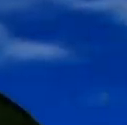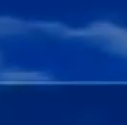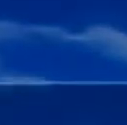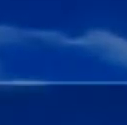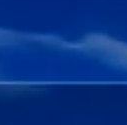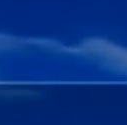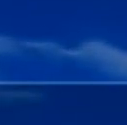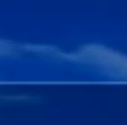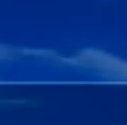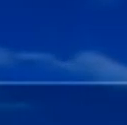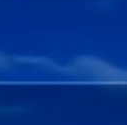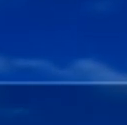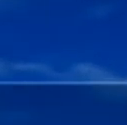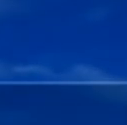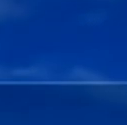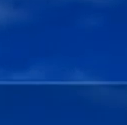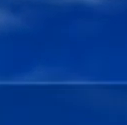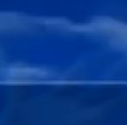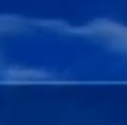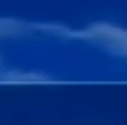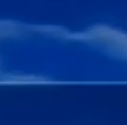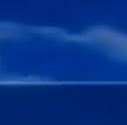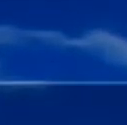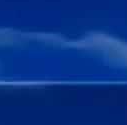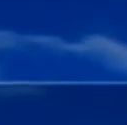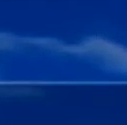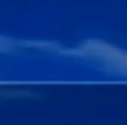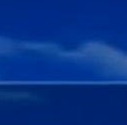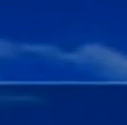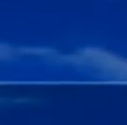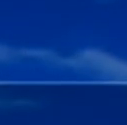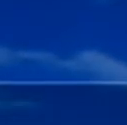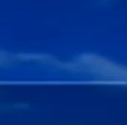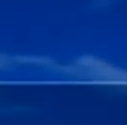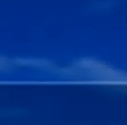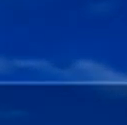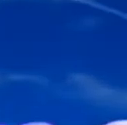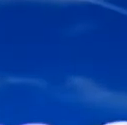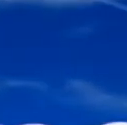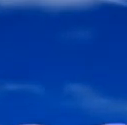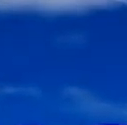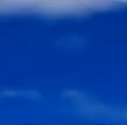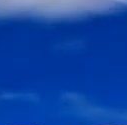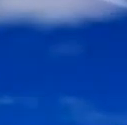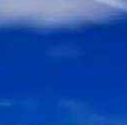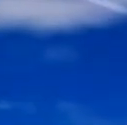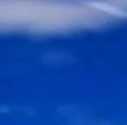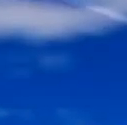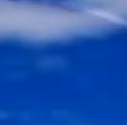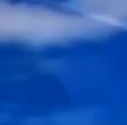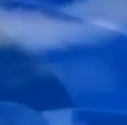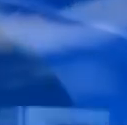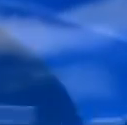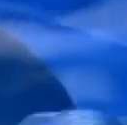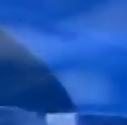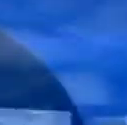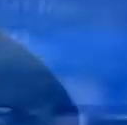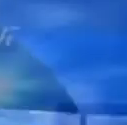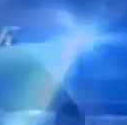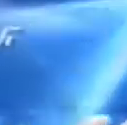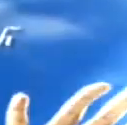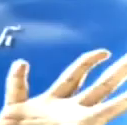sun upon a tree. A life was willing there to give, that